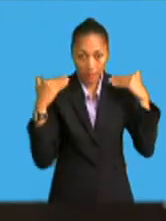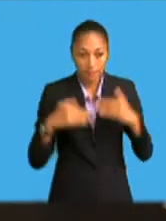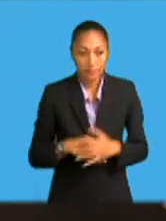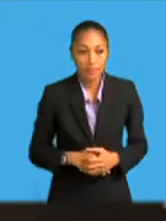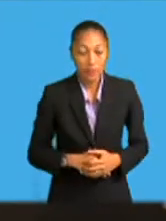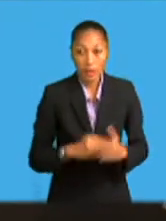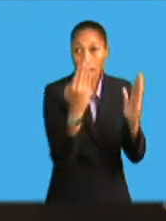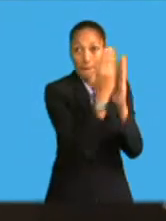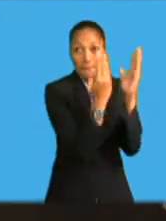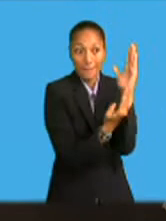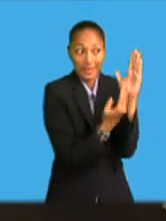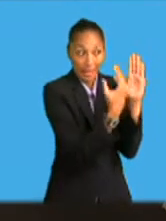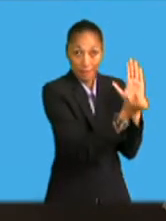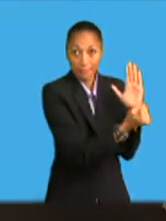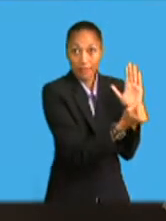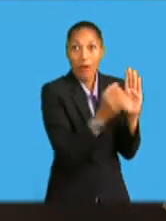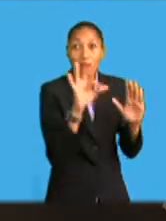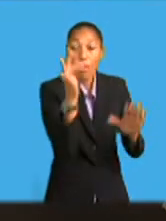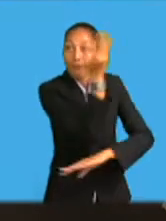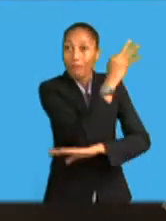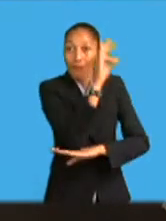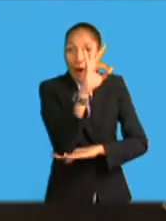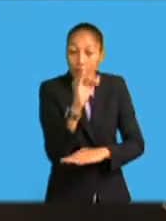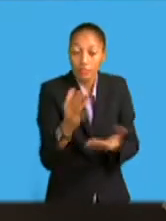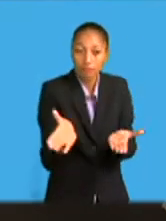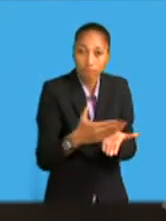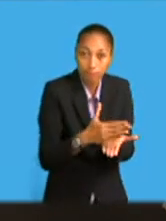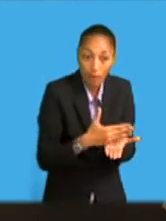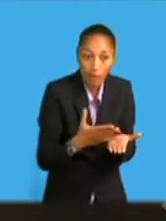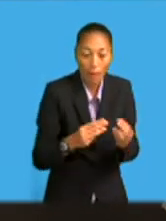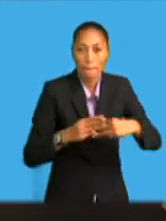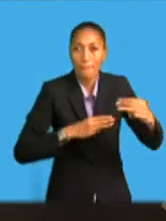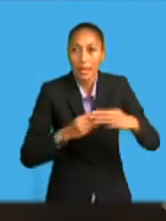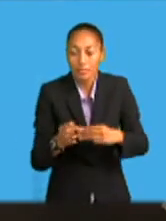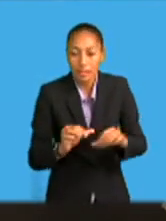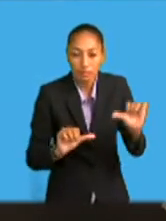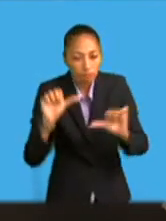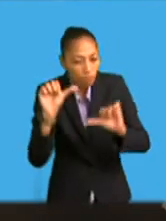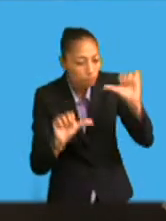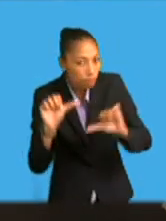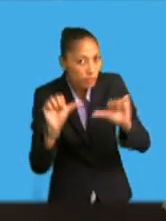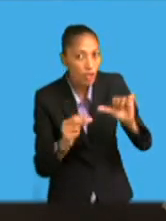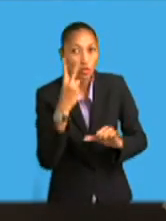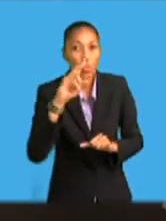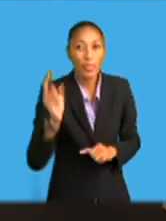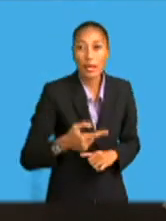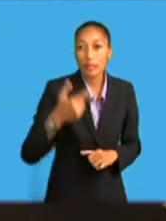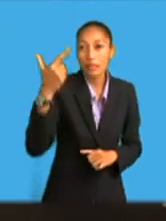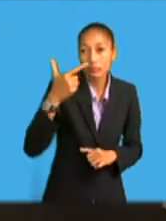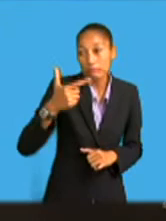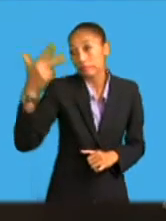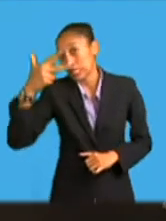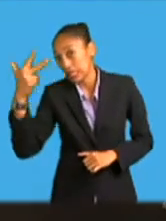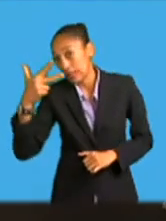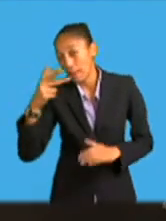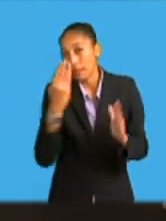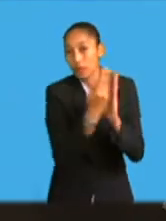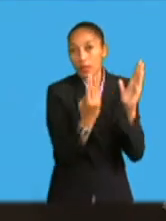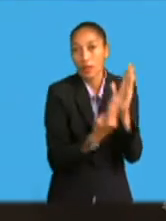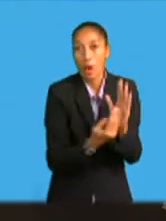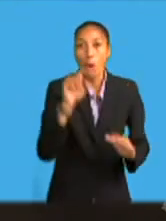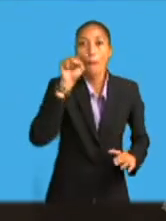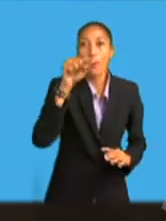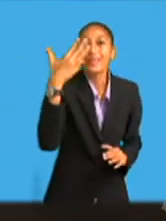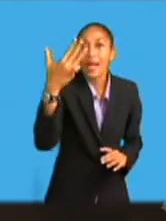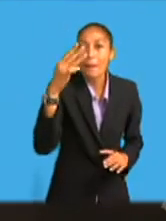Speaker, the budget allocation for forest production, management, and assessment under the 2017-2018 budget is 0.9